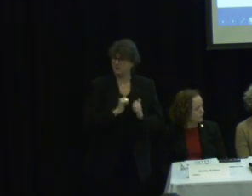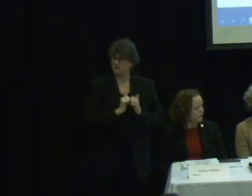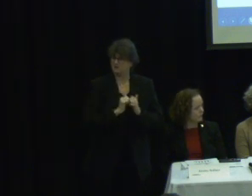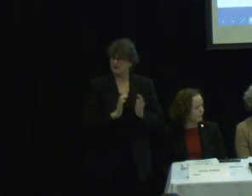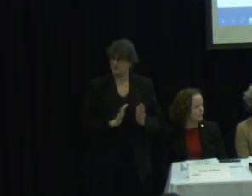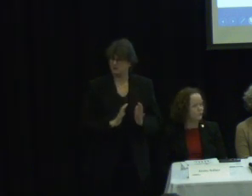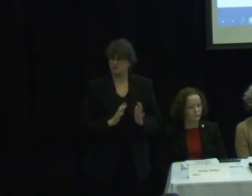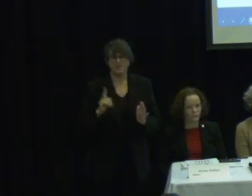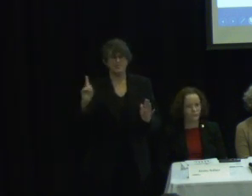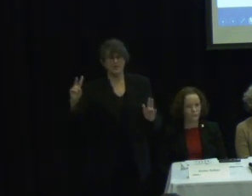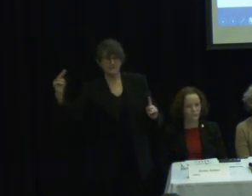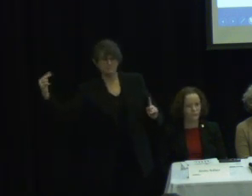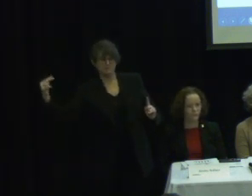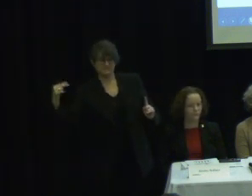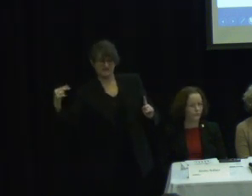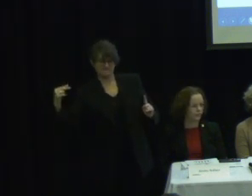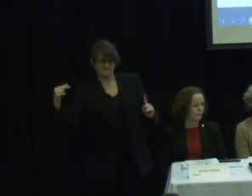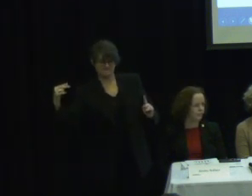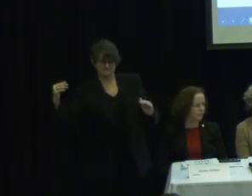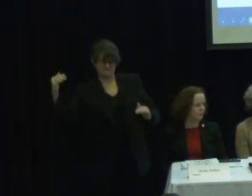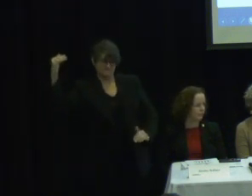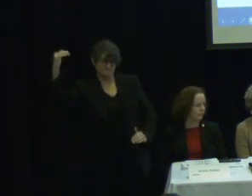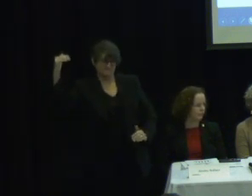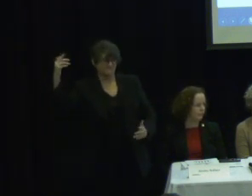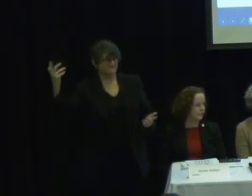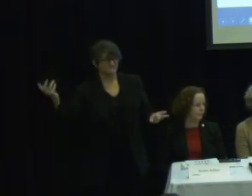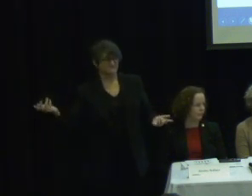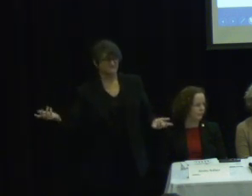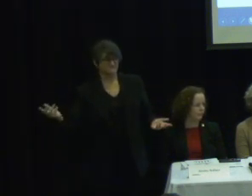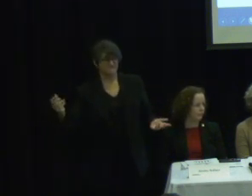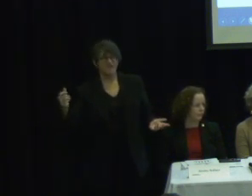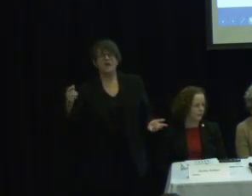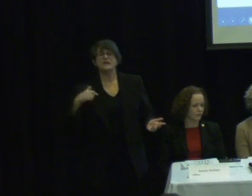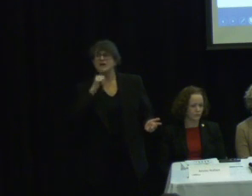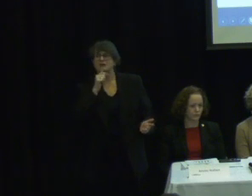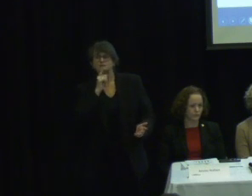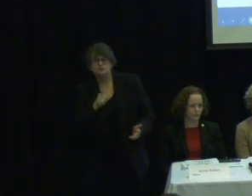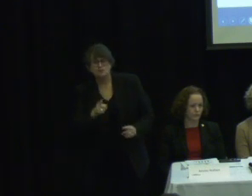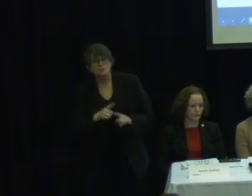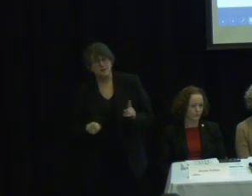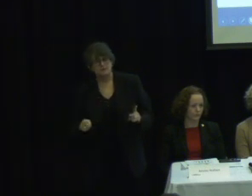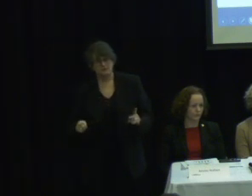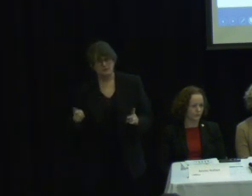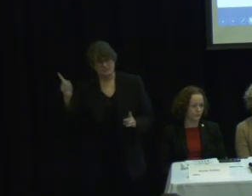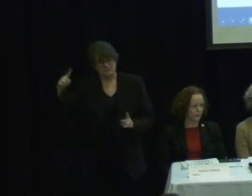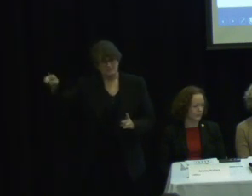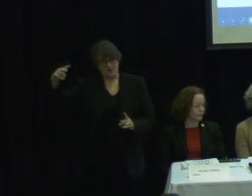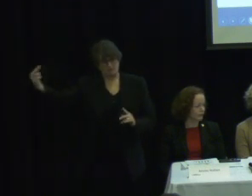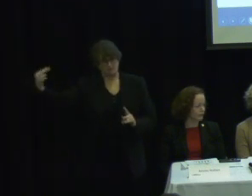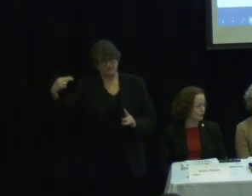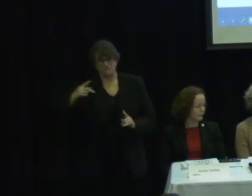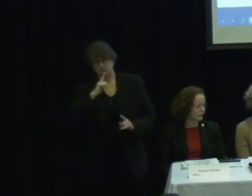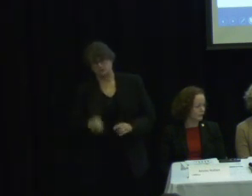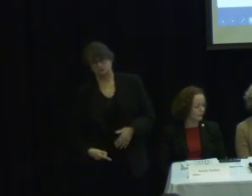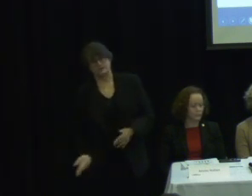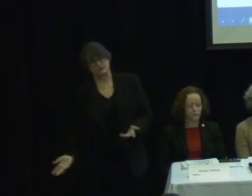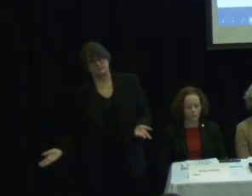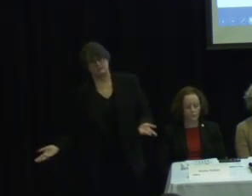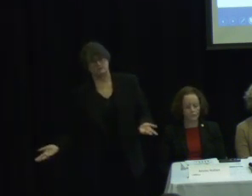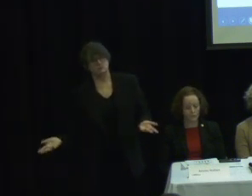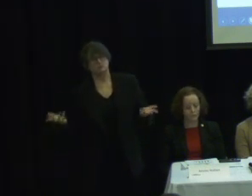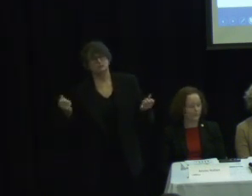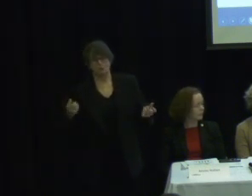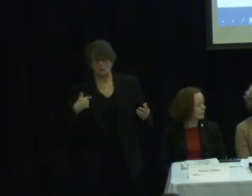true realities, but the perception of those realities are real. So we've been taking a really hard, what I call a hard look at ourselves in a mirror on, as far as